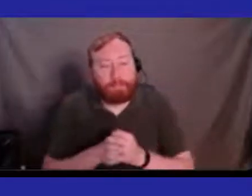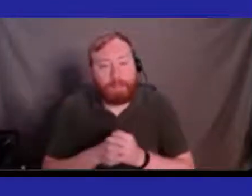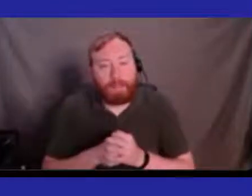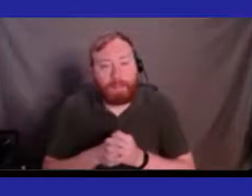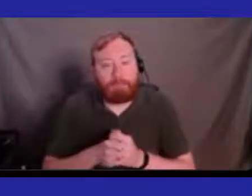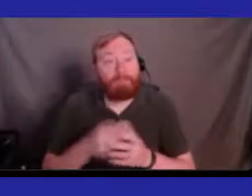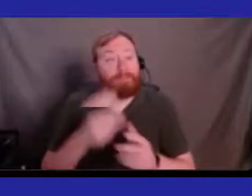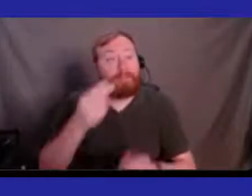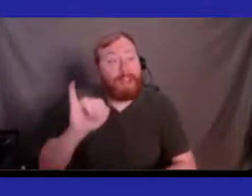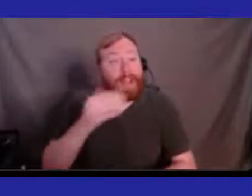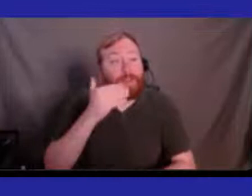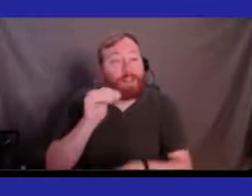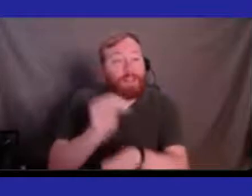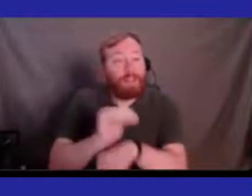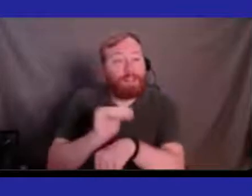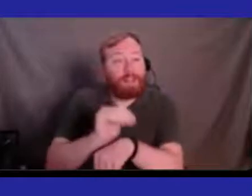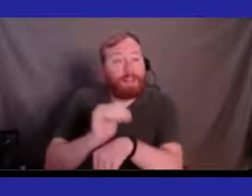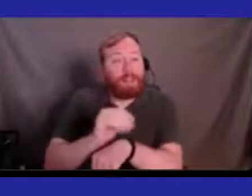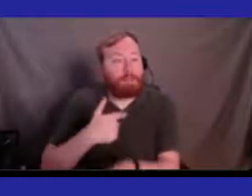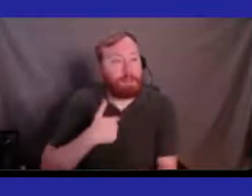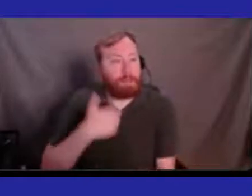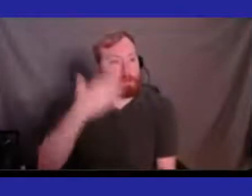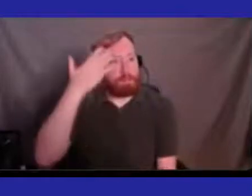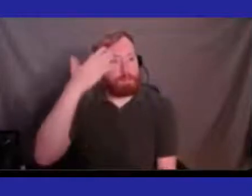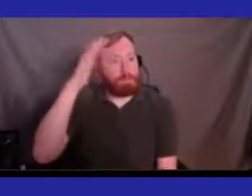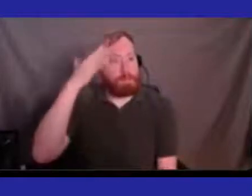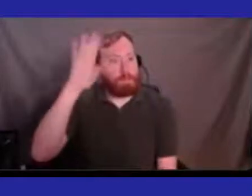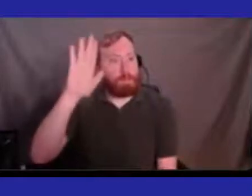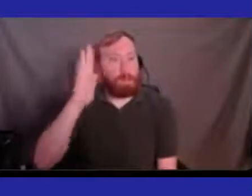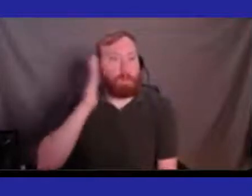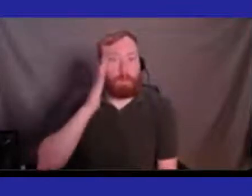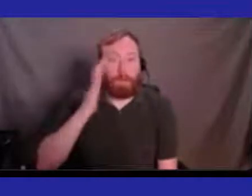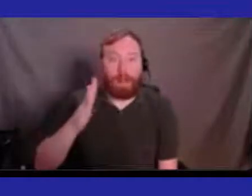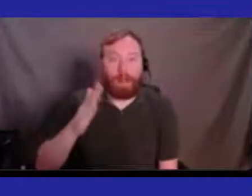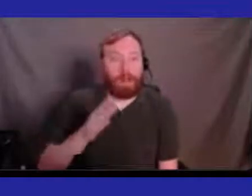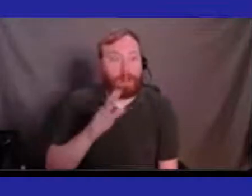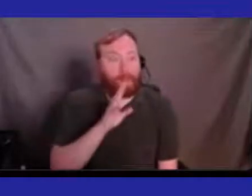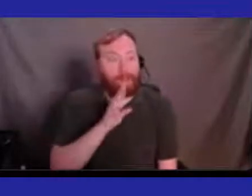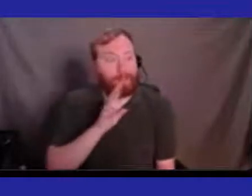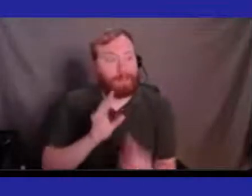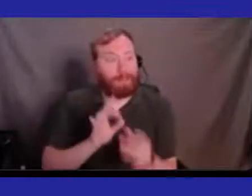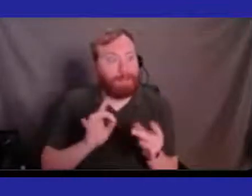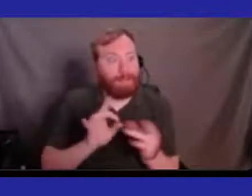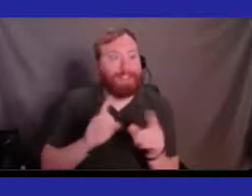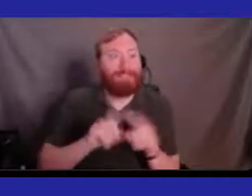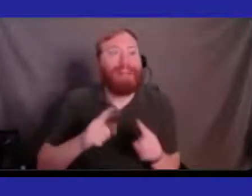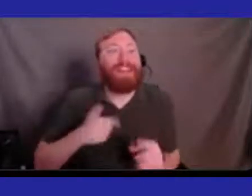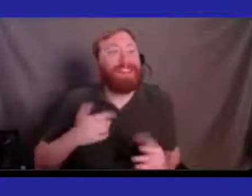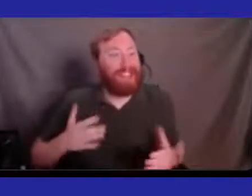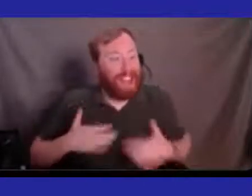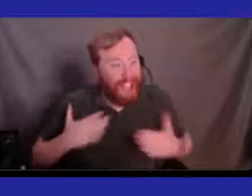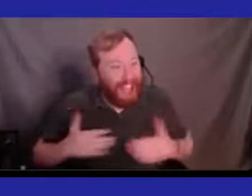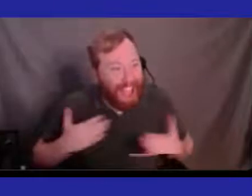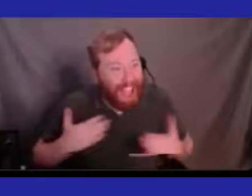Hi, good evening, everybody. I wasn't aware that I'd be speaking, but I am happy to be joined